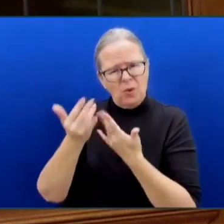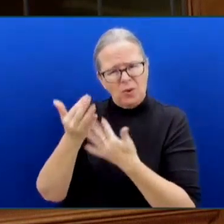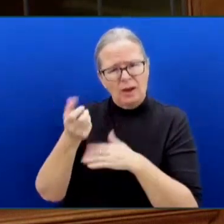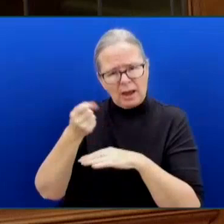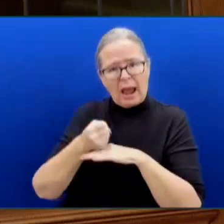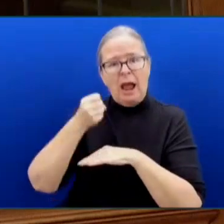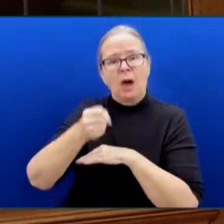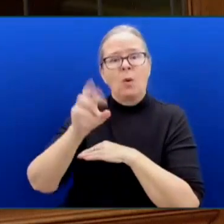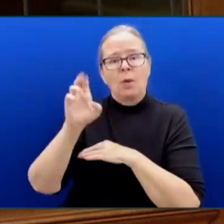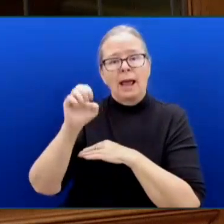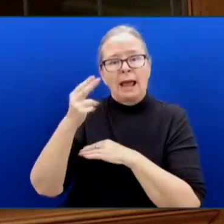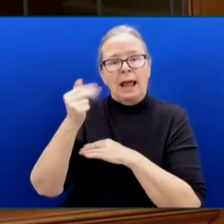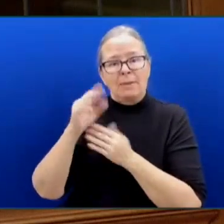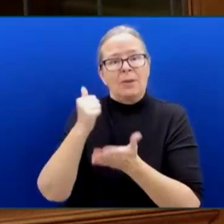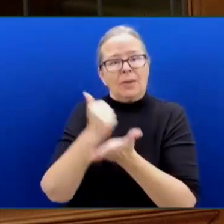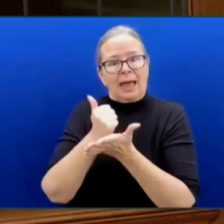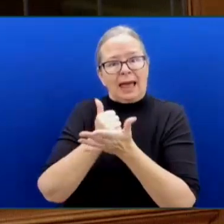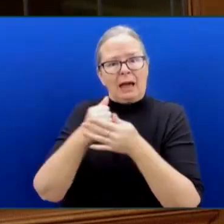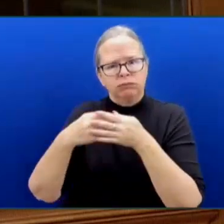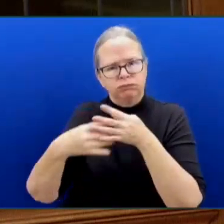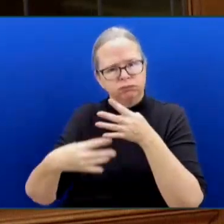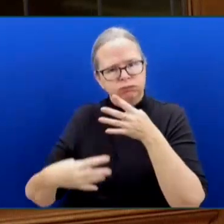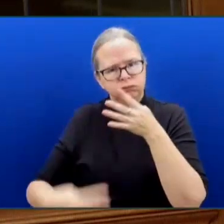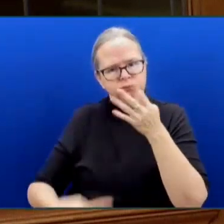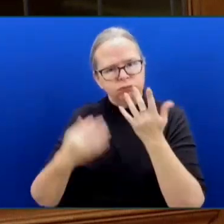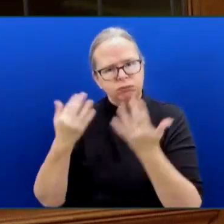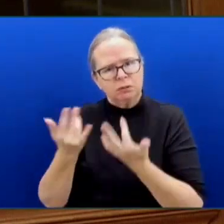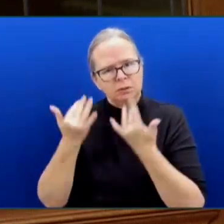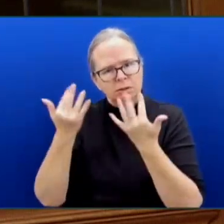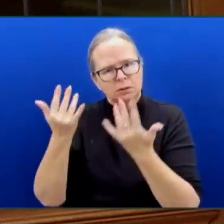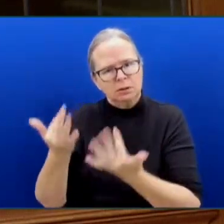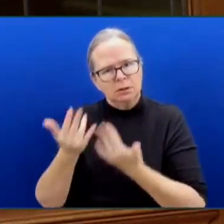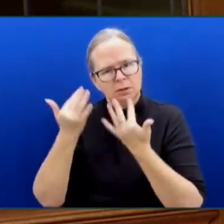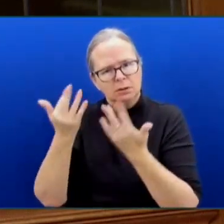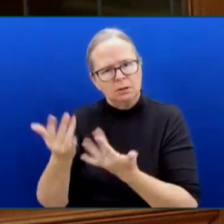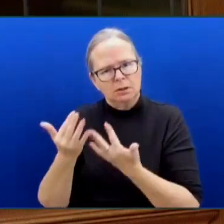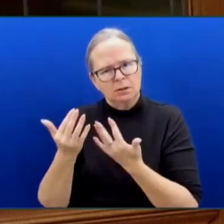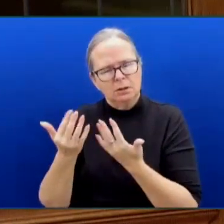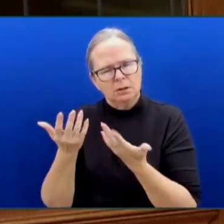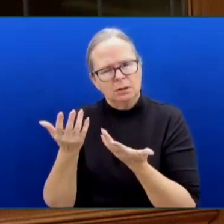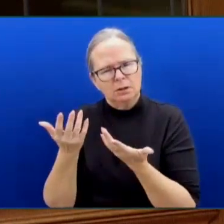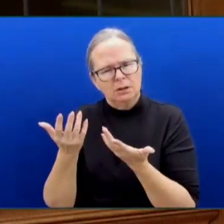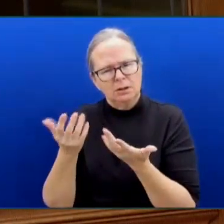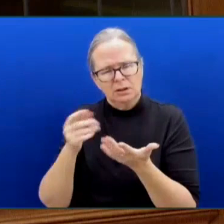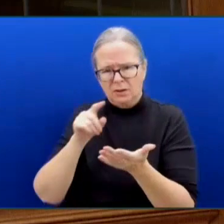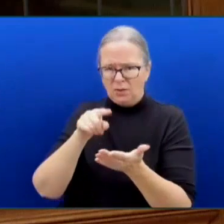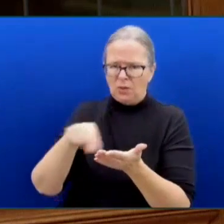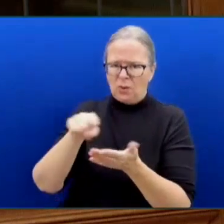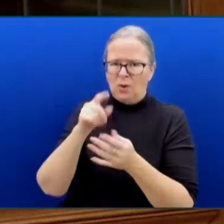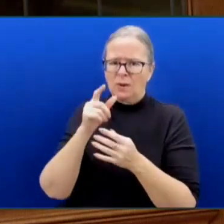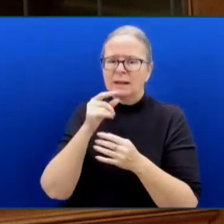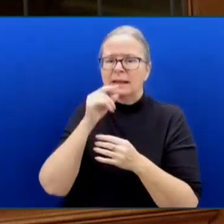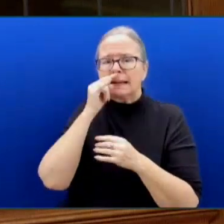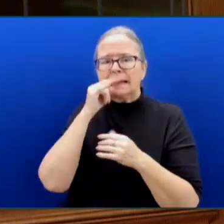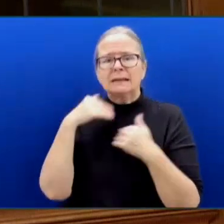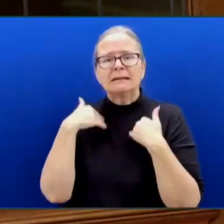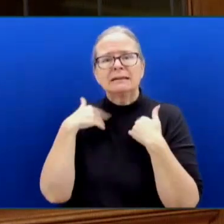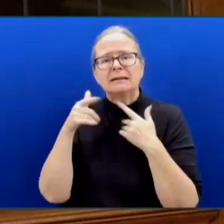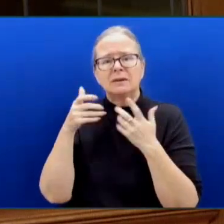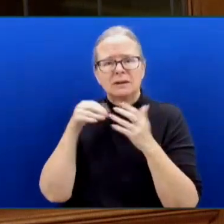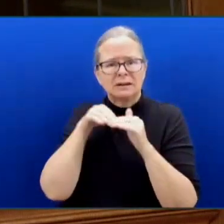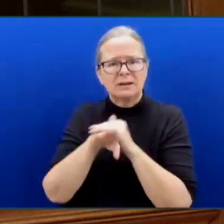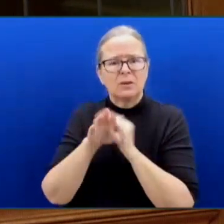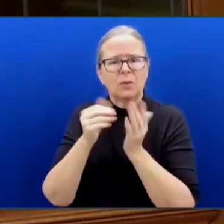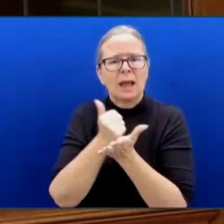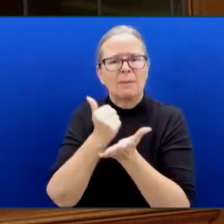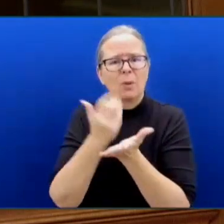no mistake, children die waiting for access to those beds and facilities. For example, Greg